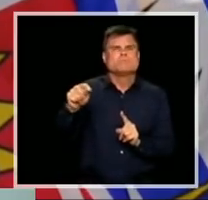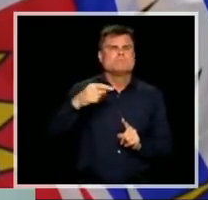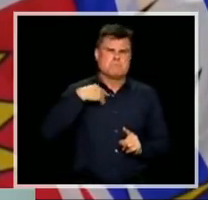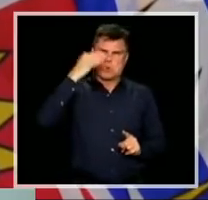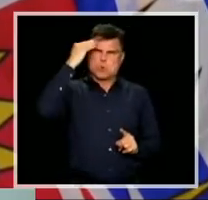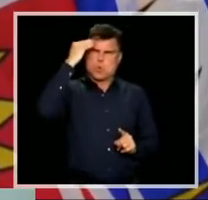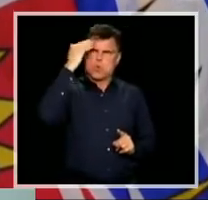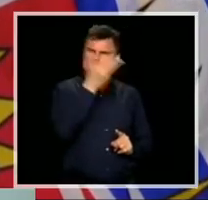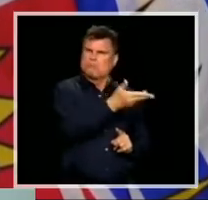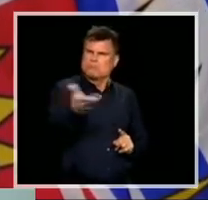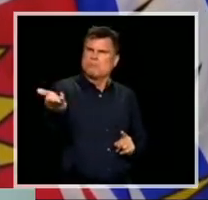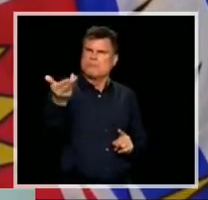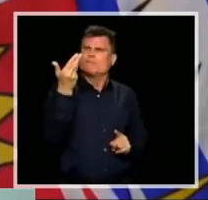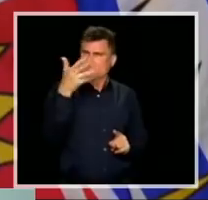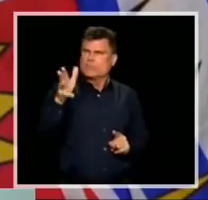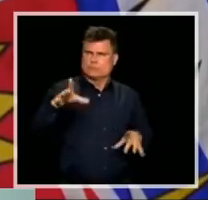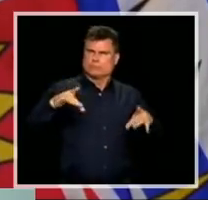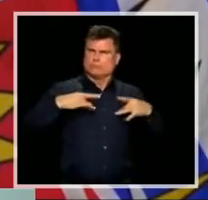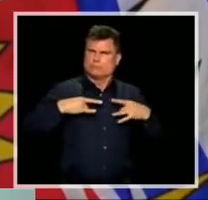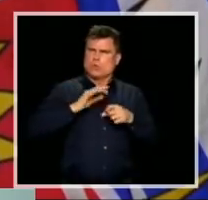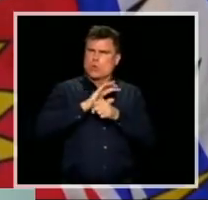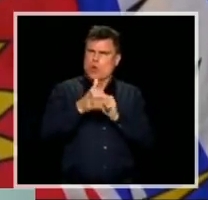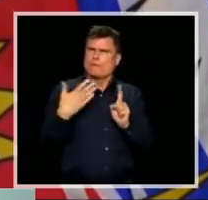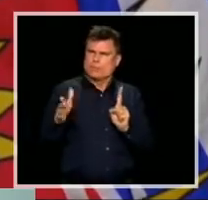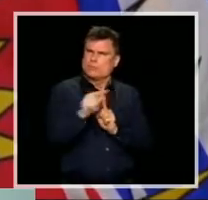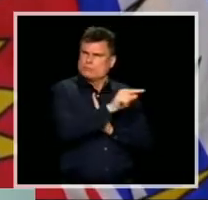Yeah, hi, Dr. Henry. Thanks for taking the questions.